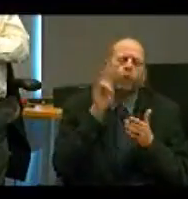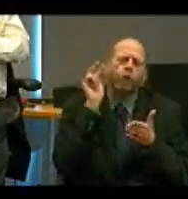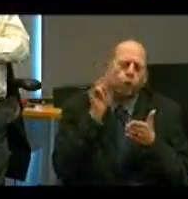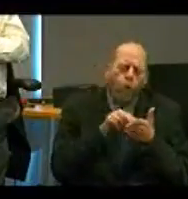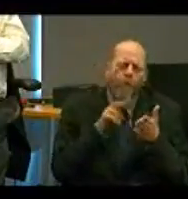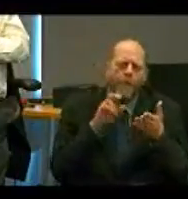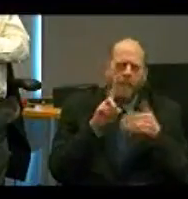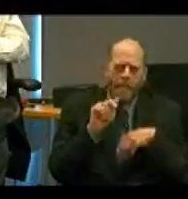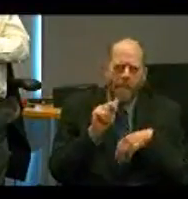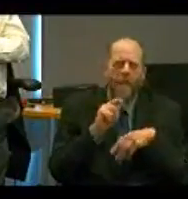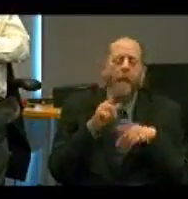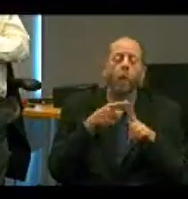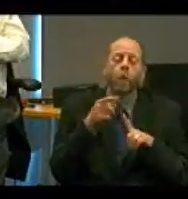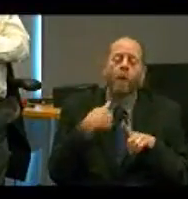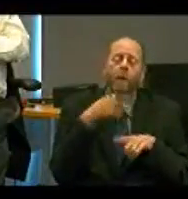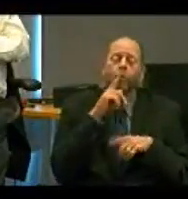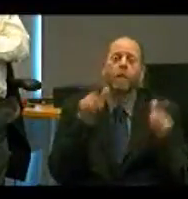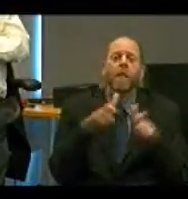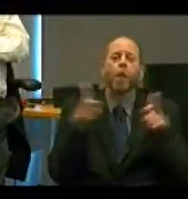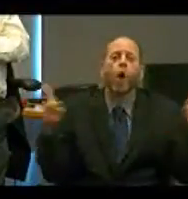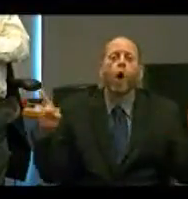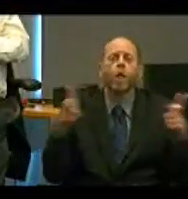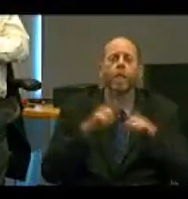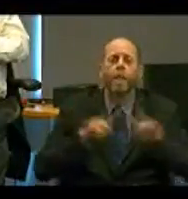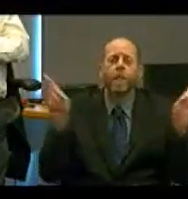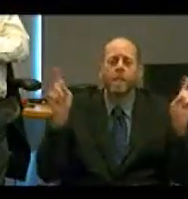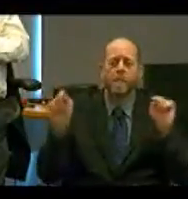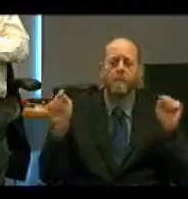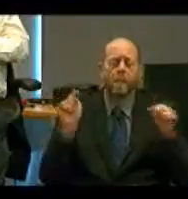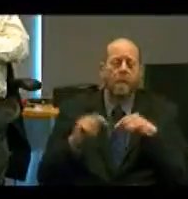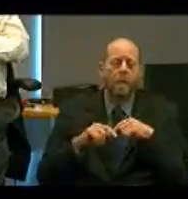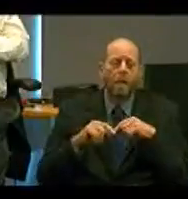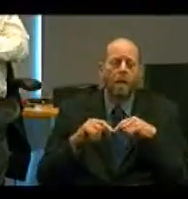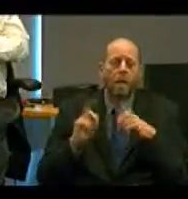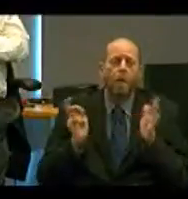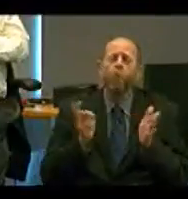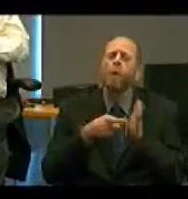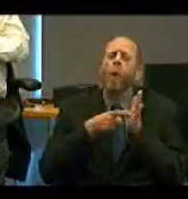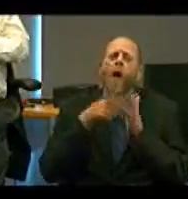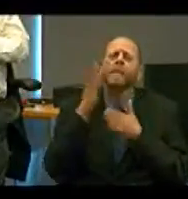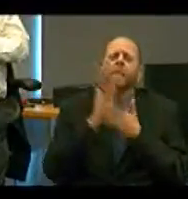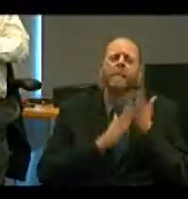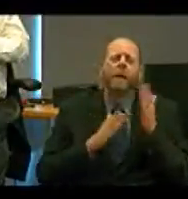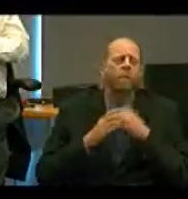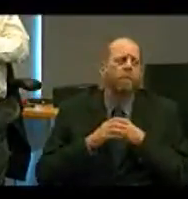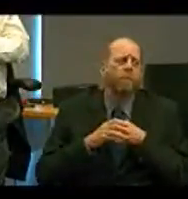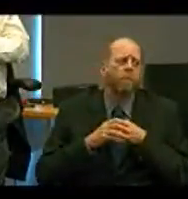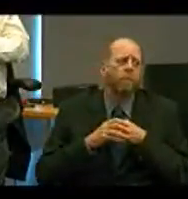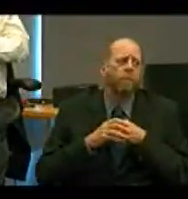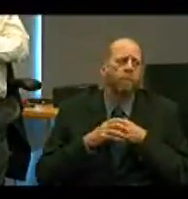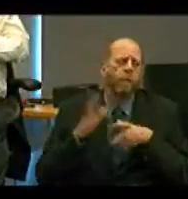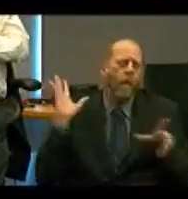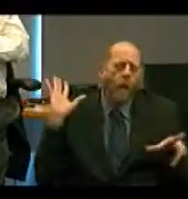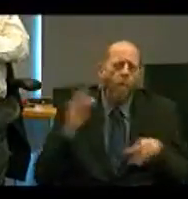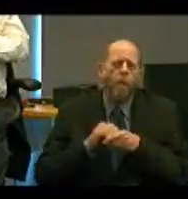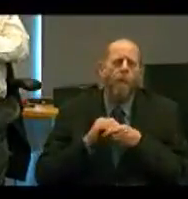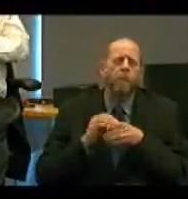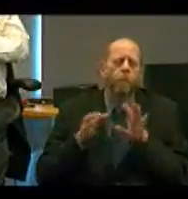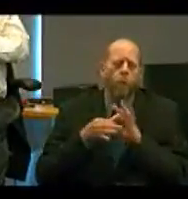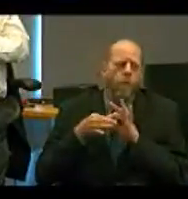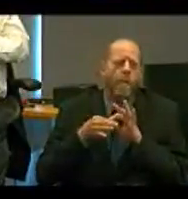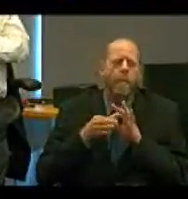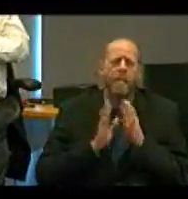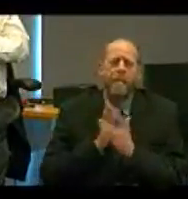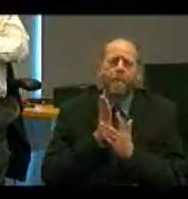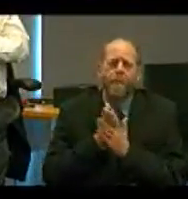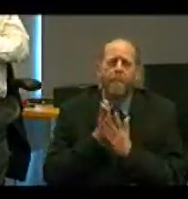at the data, and when there are these really large differences, require some comprehensive, coordinated, early intervening services.